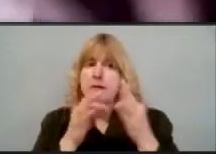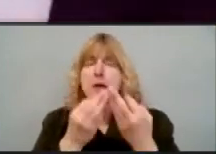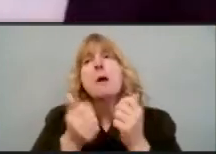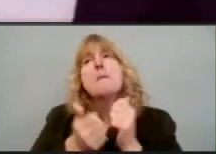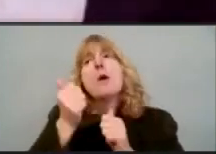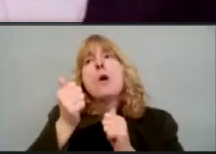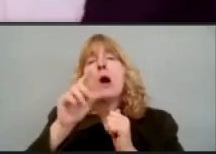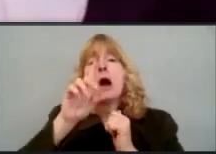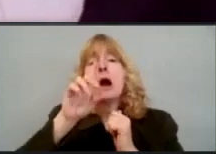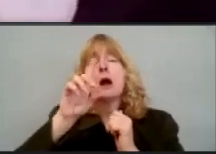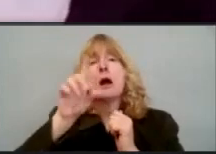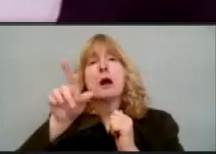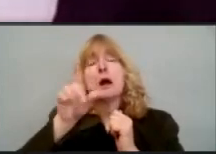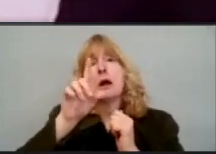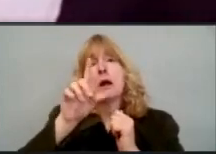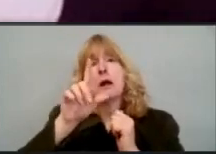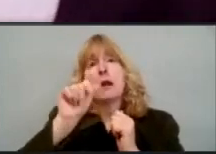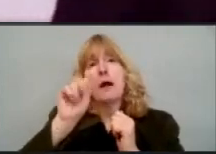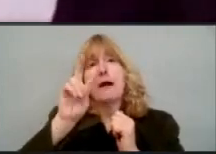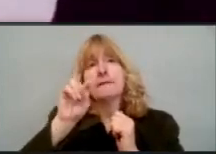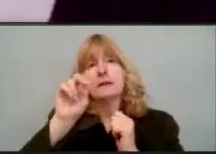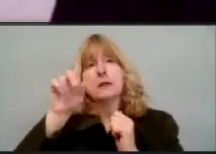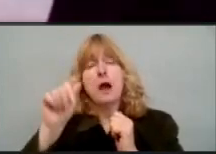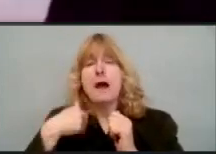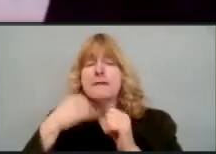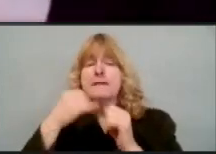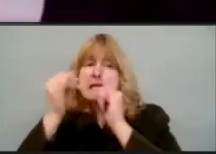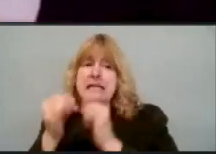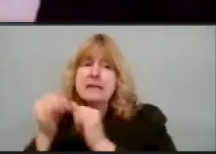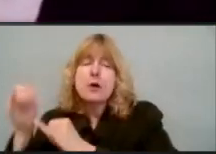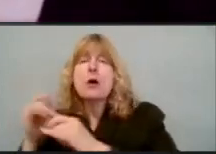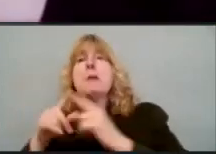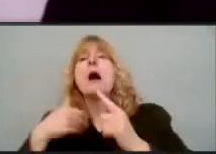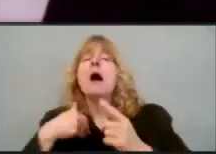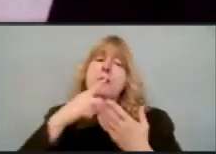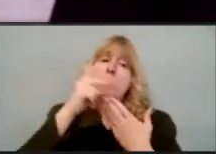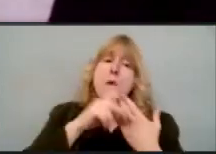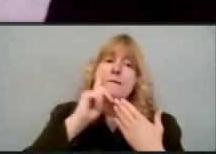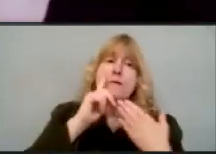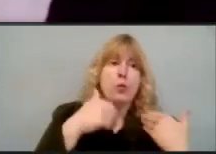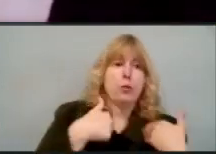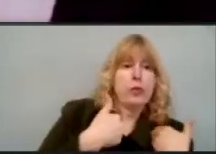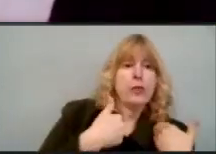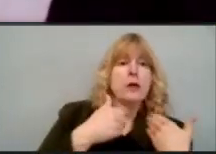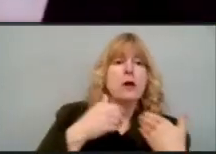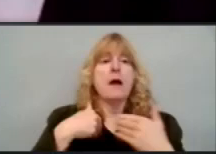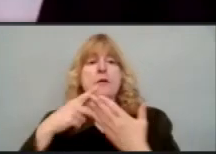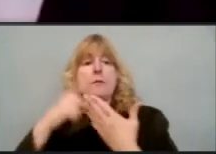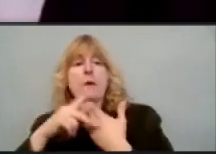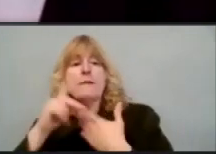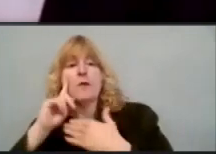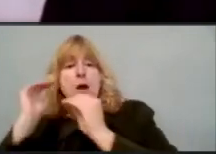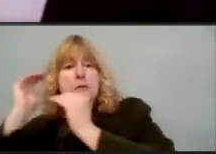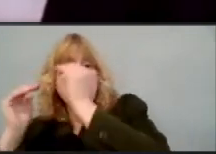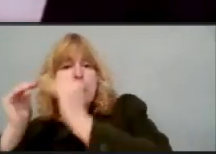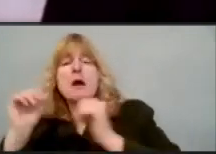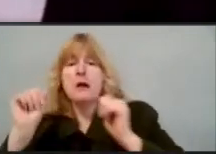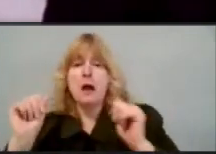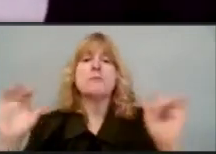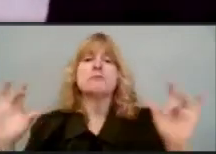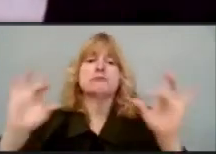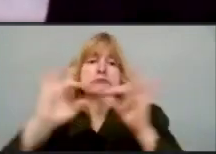have programs for adults and programs for youth, and we can bring them together as well. And then we also do go out to the schools as soon as